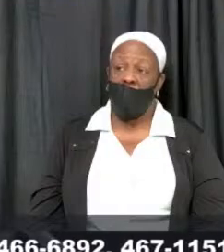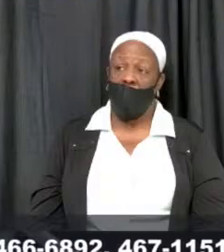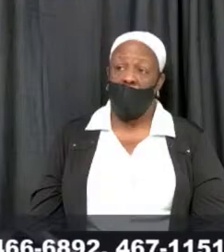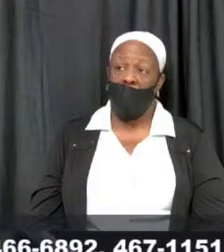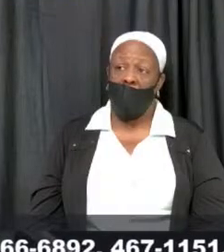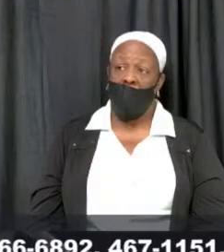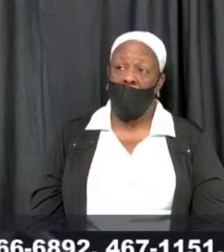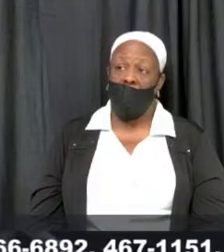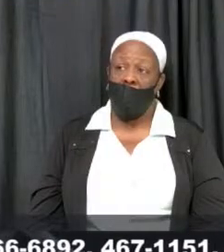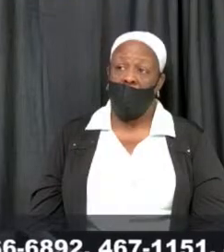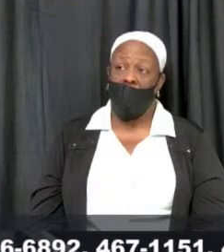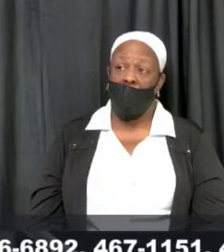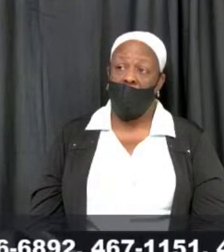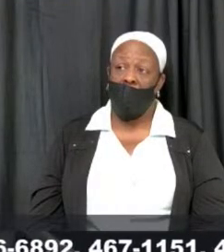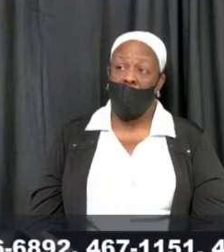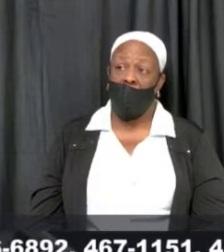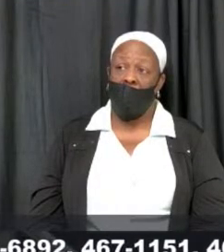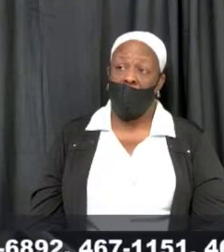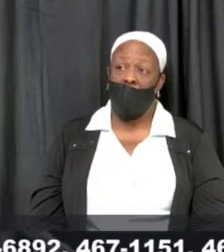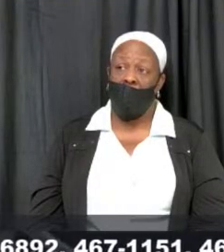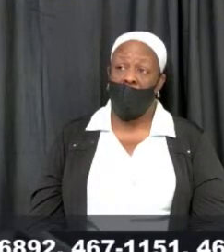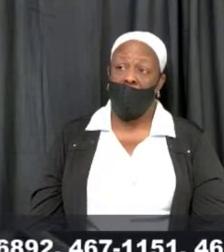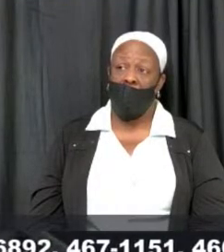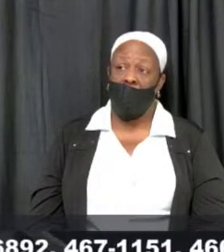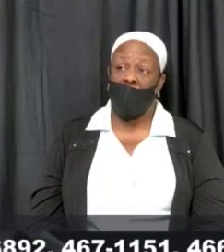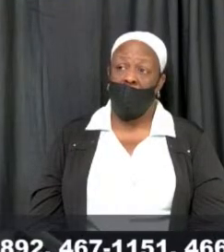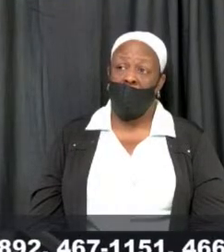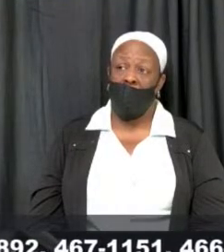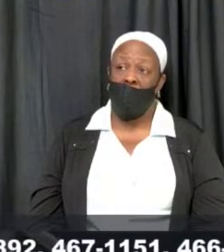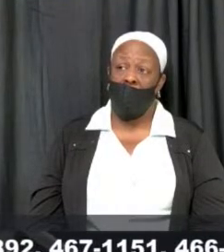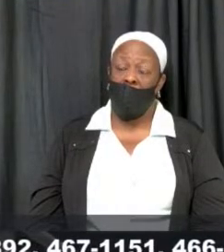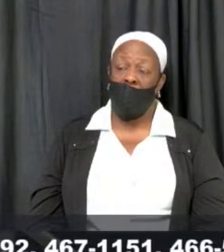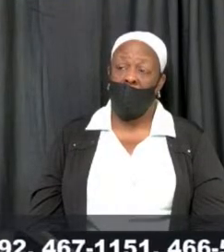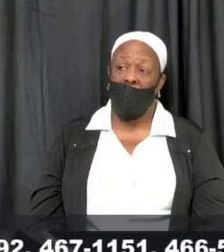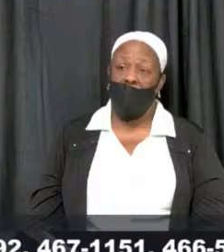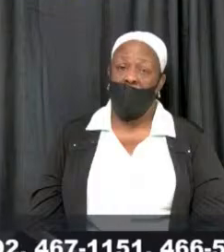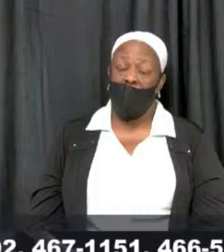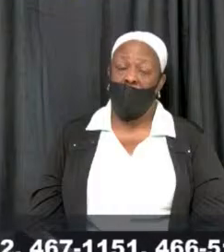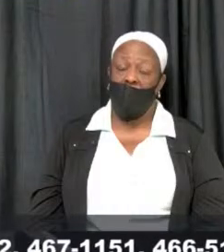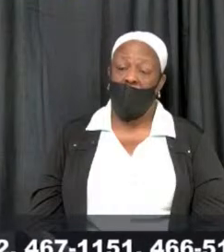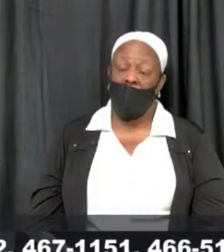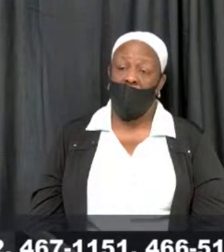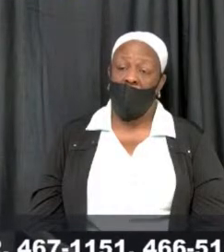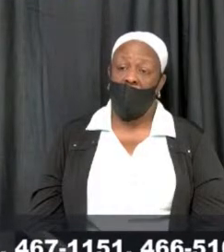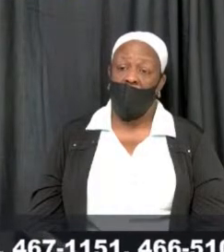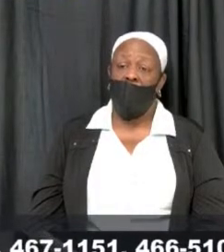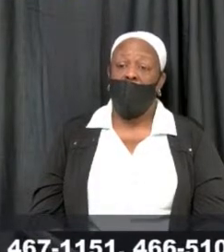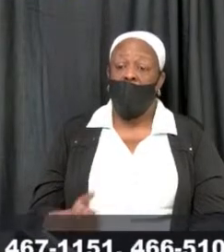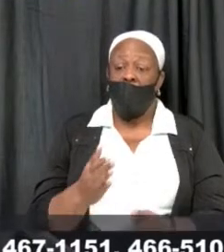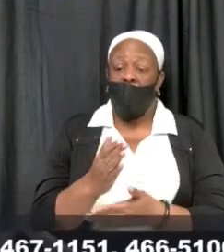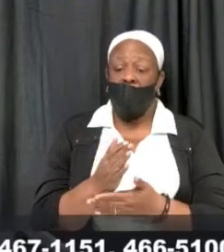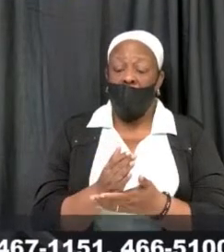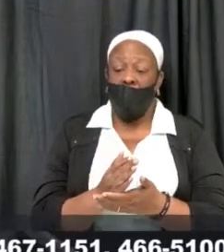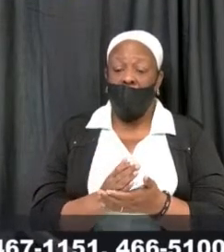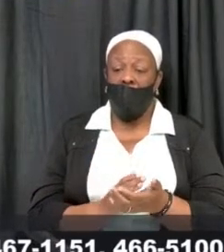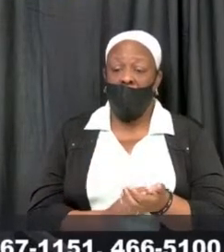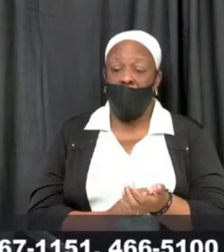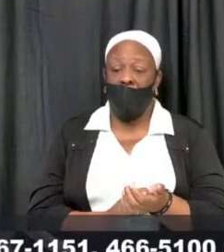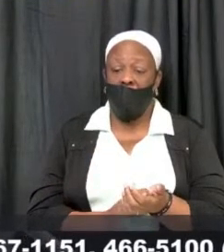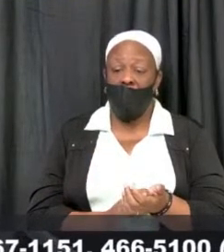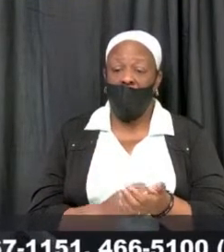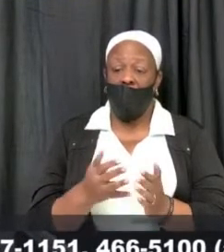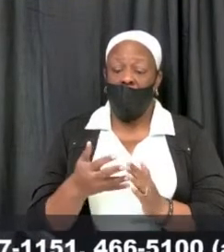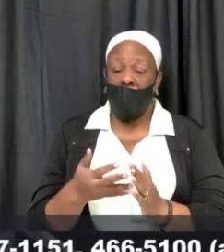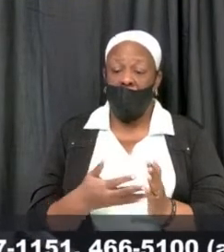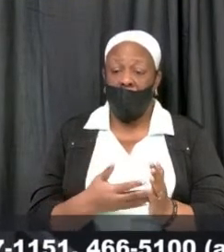trials, including 72 health volunteers. Are these trials being